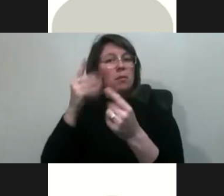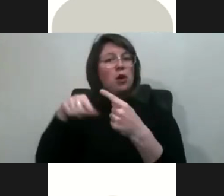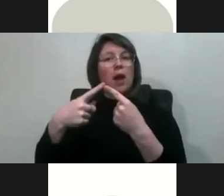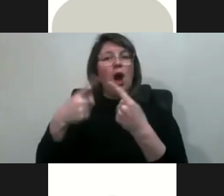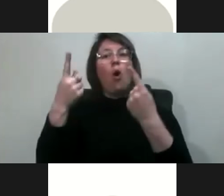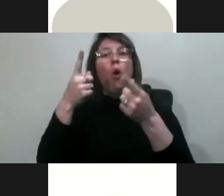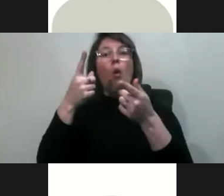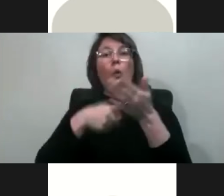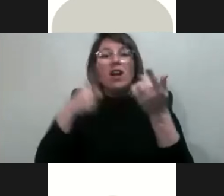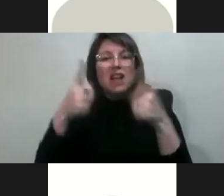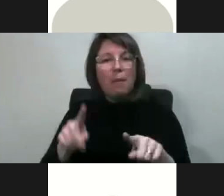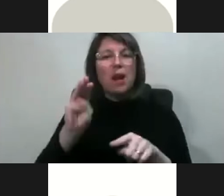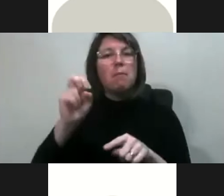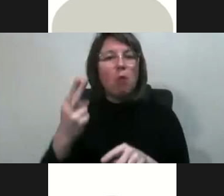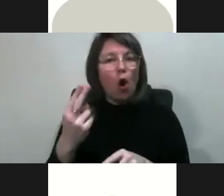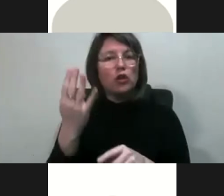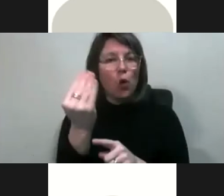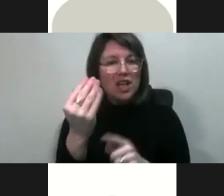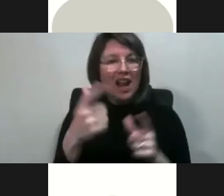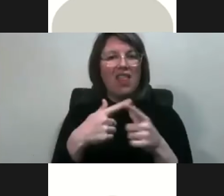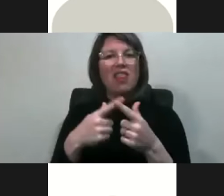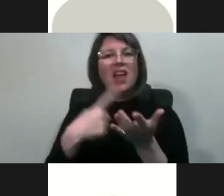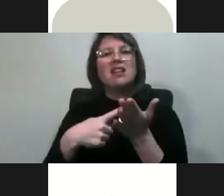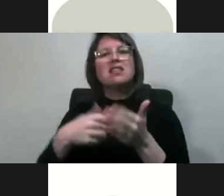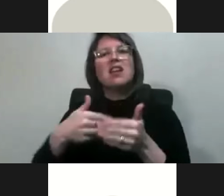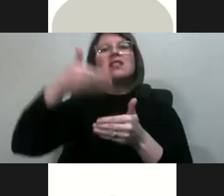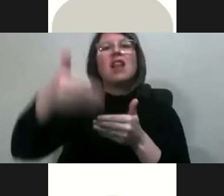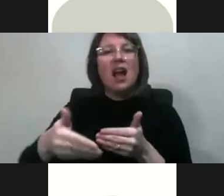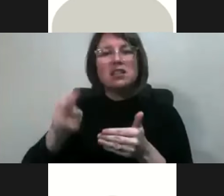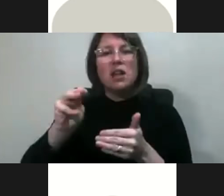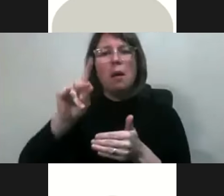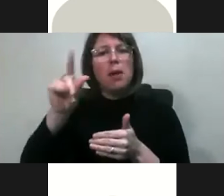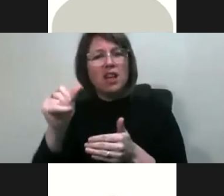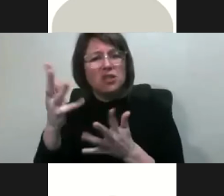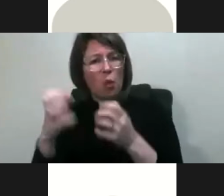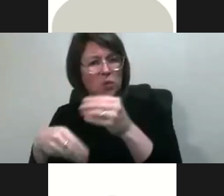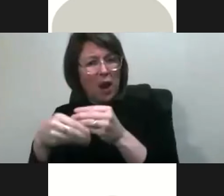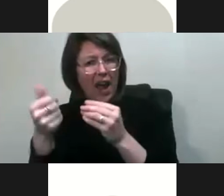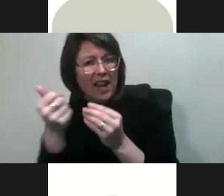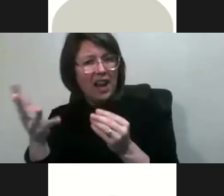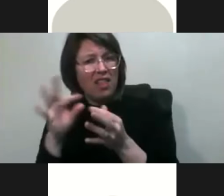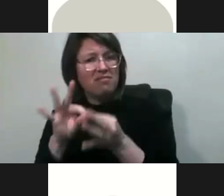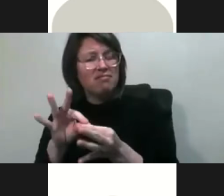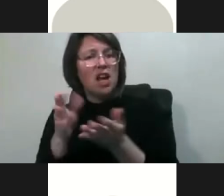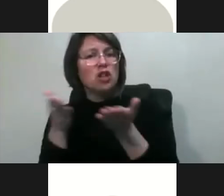14th, and then start talking about what's coming next. Melissa, I don't know if there's anything you wanted to add, particularly on service